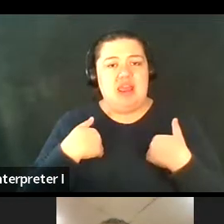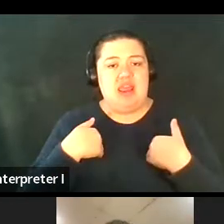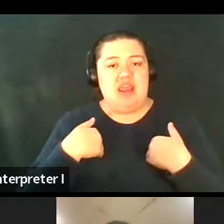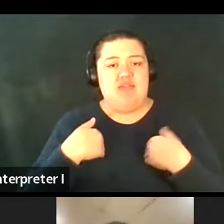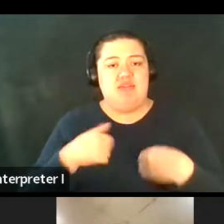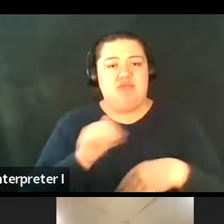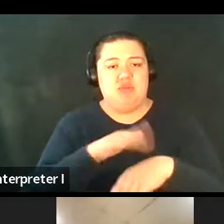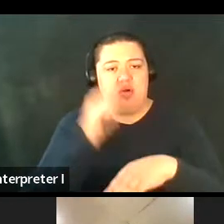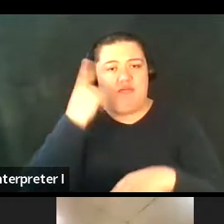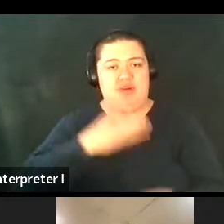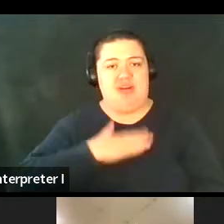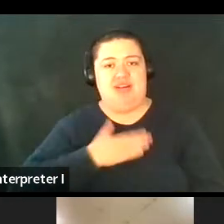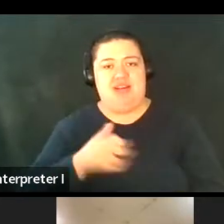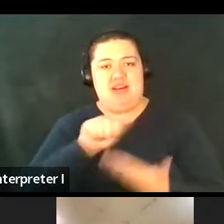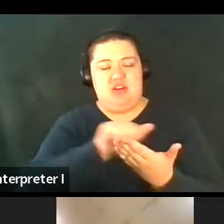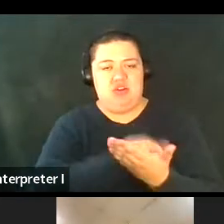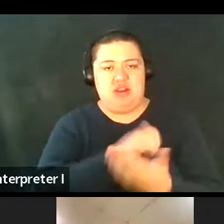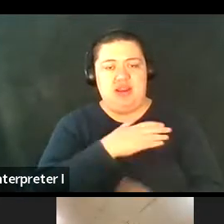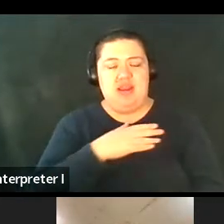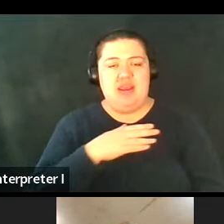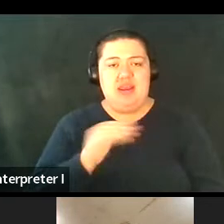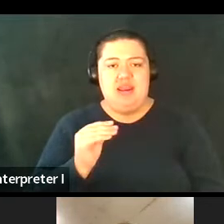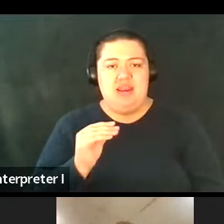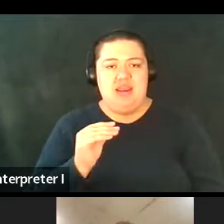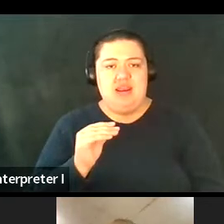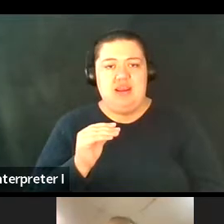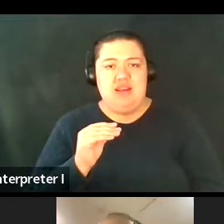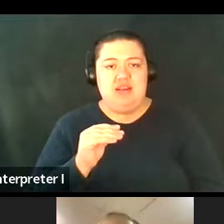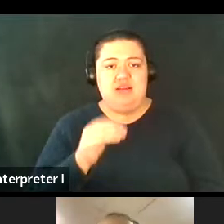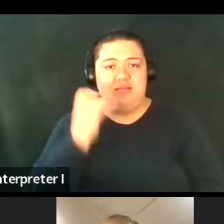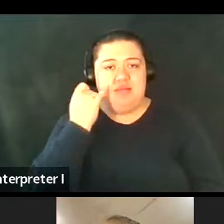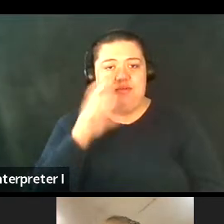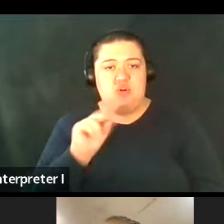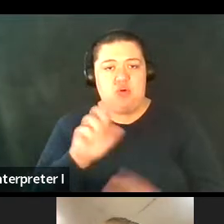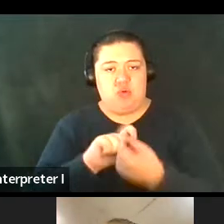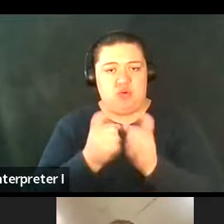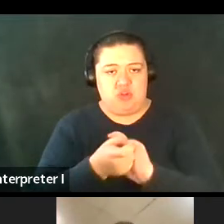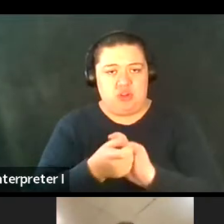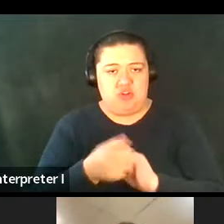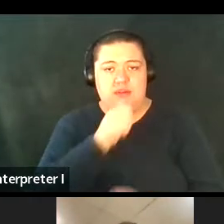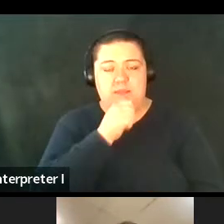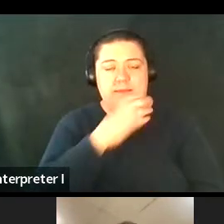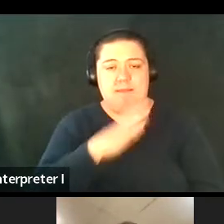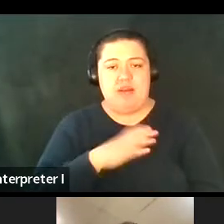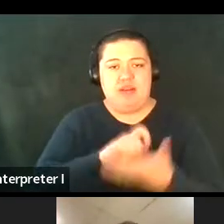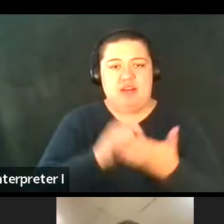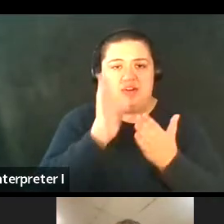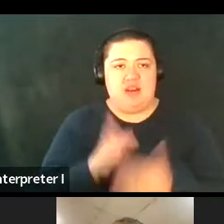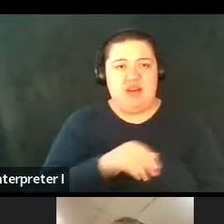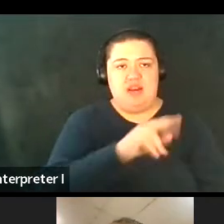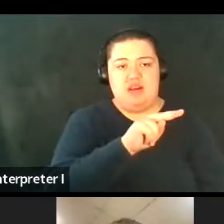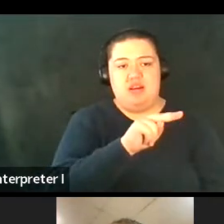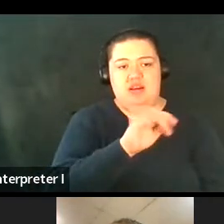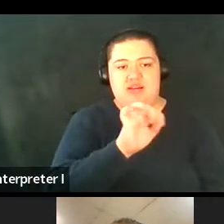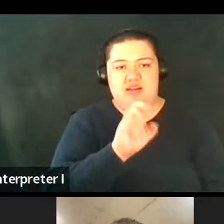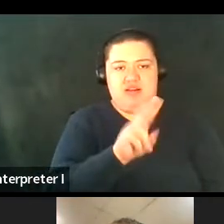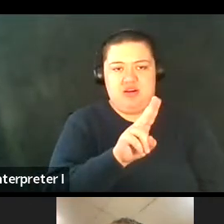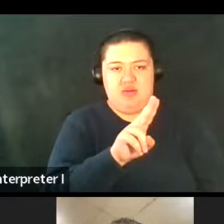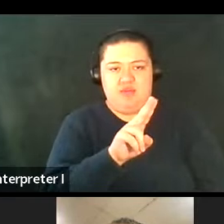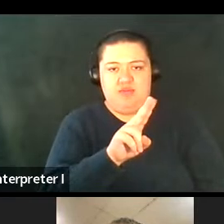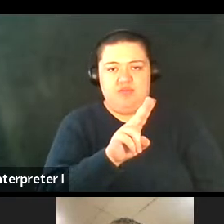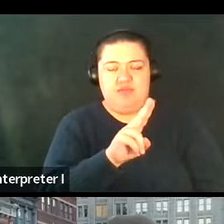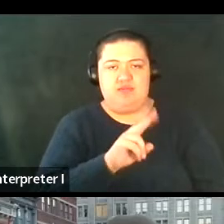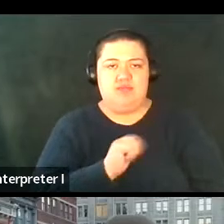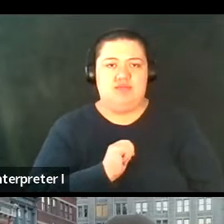consent agenda, and there are no changes to it. Madam Secretary? Councilmember Nadeau,